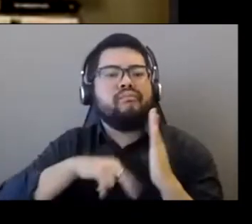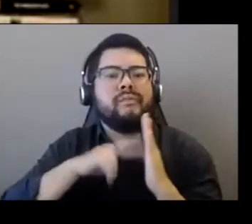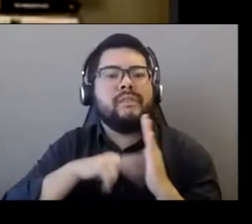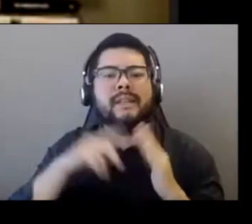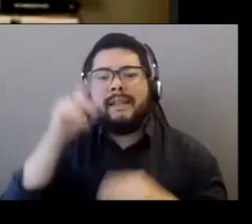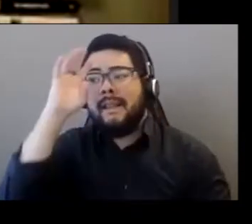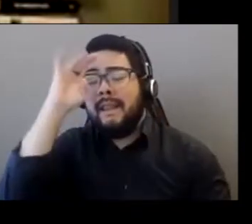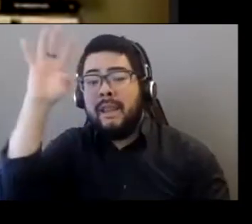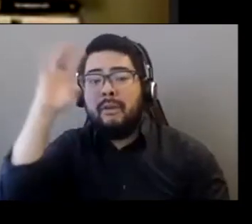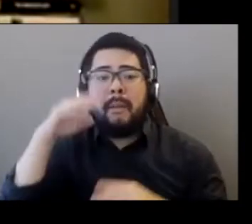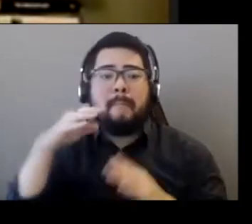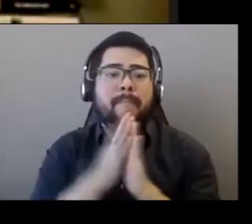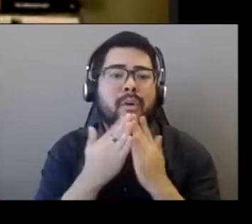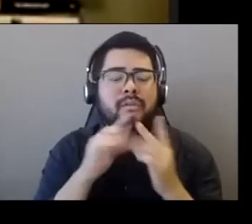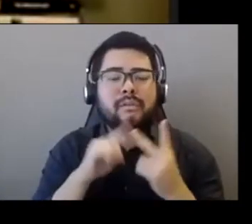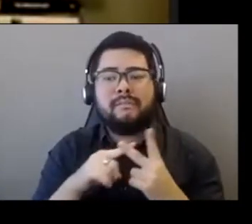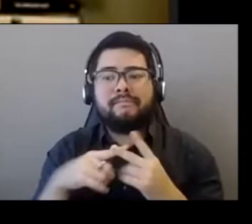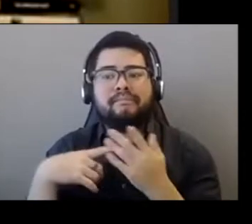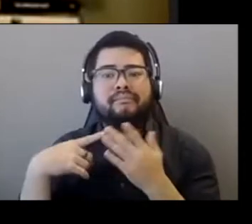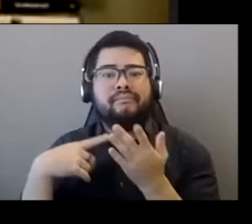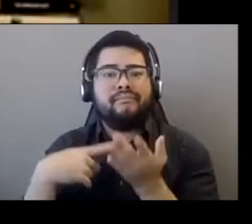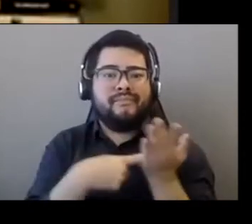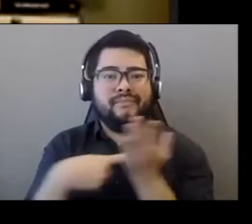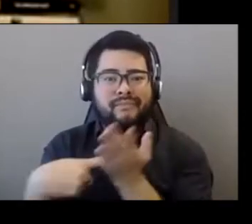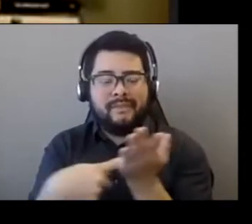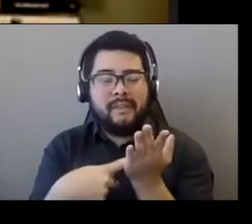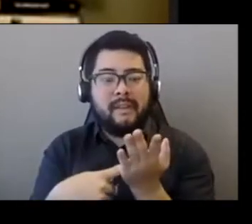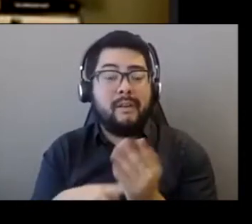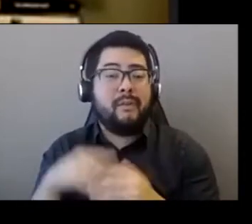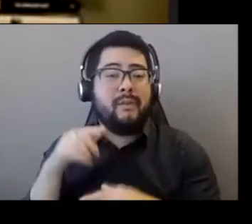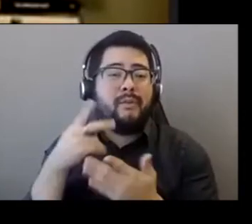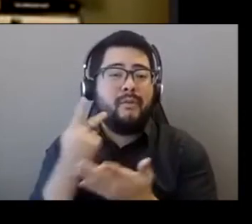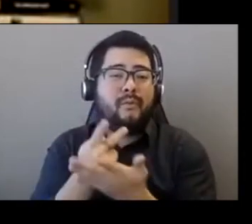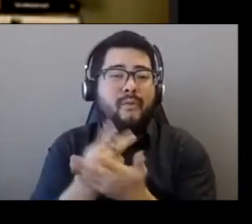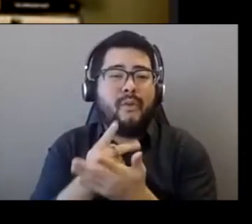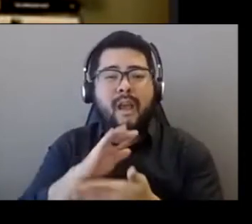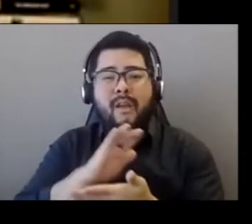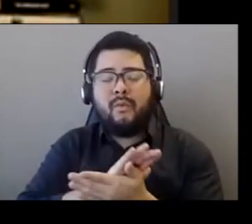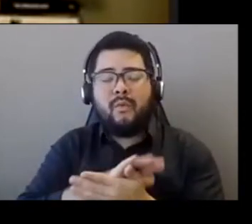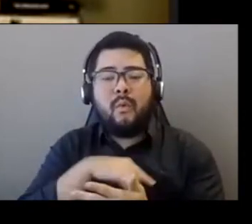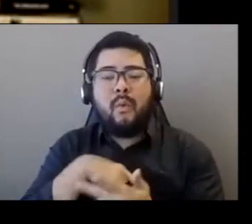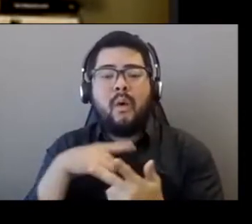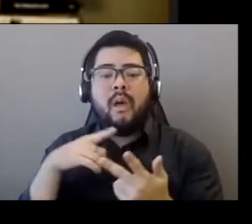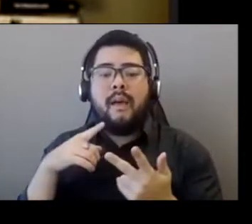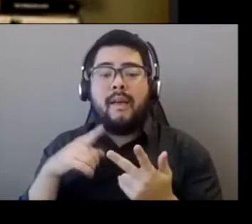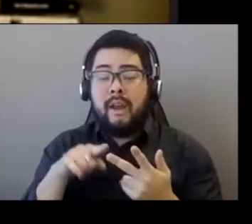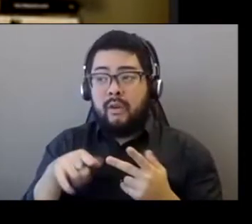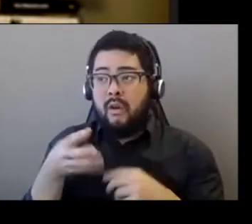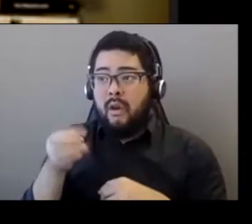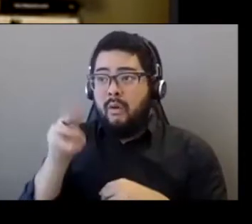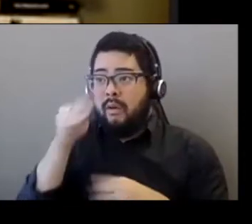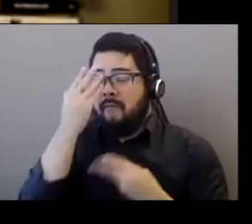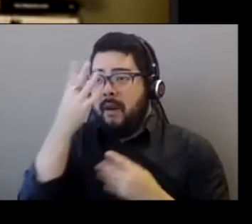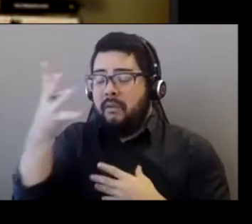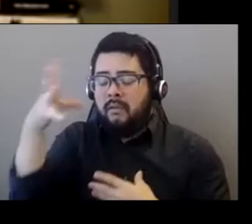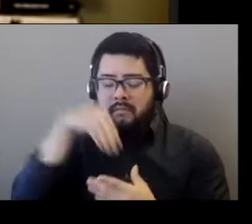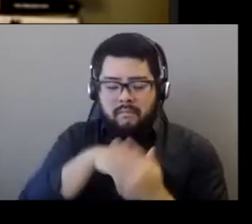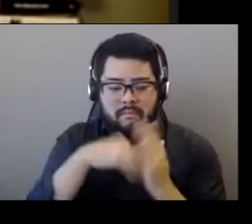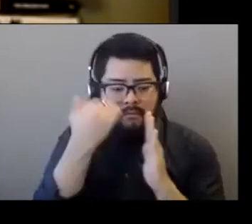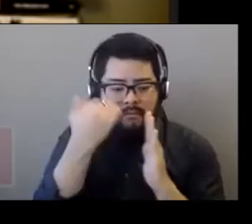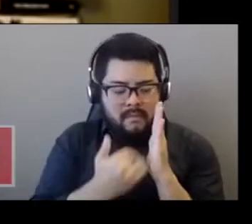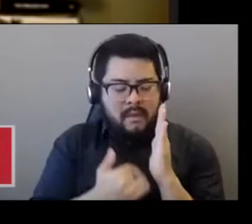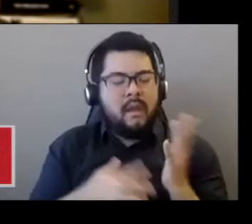them in graduate school. And then you create a kind of agenda. You've never actually necessarily, I'm not saying everybody, by the way,